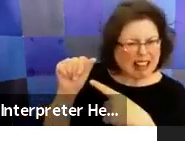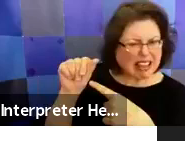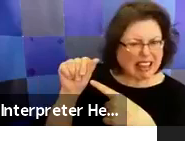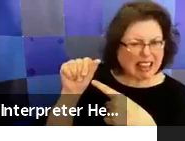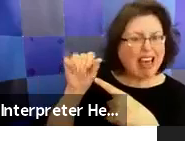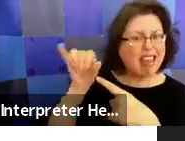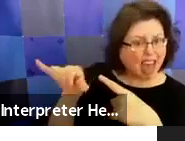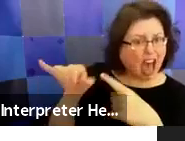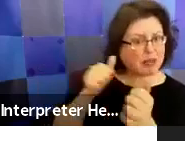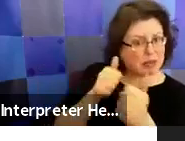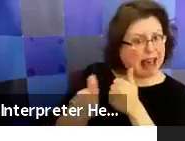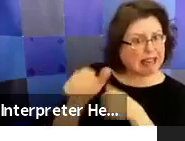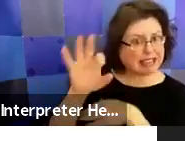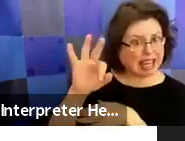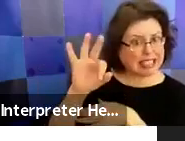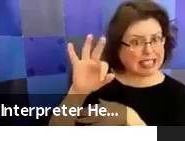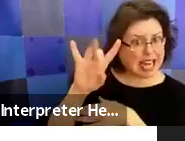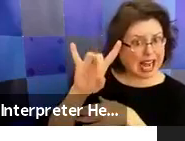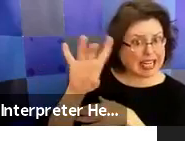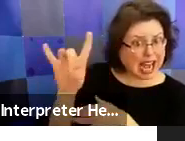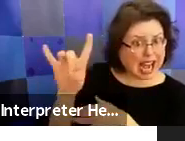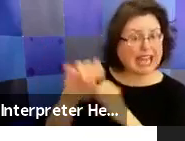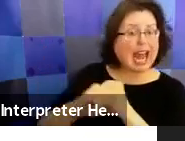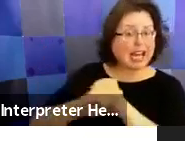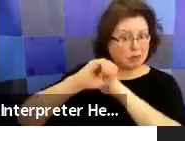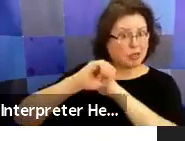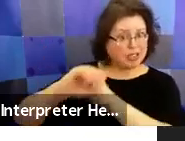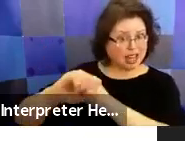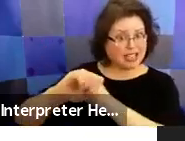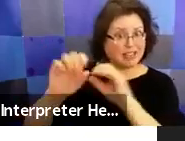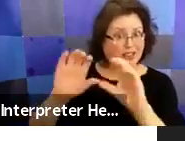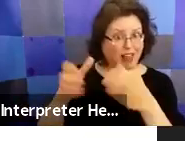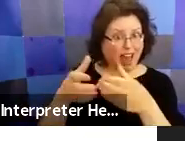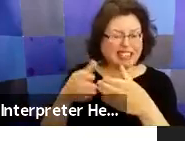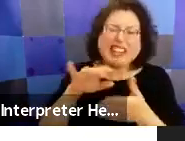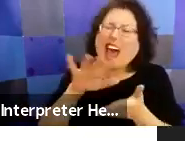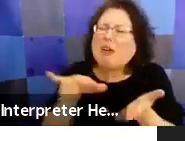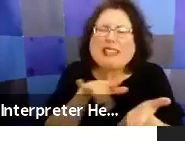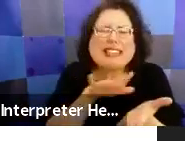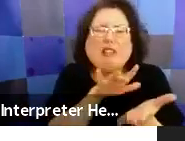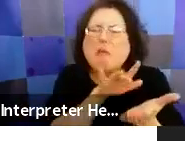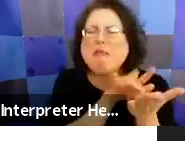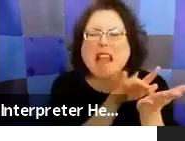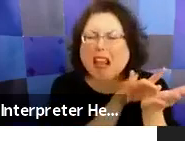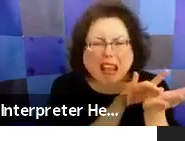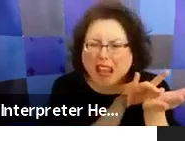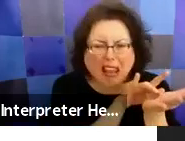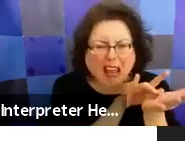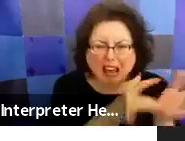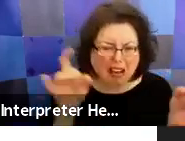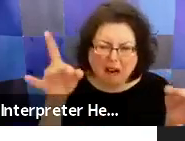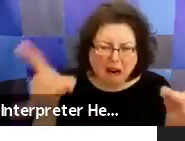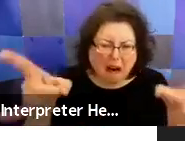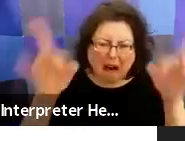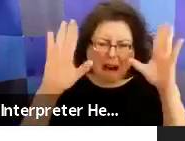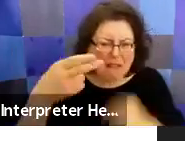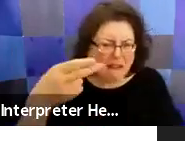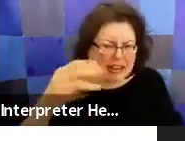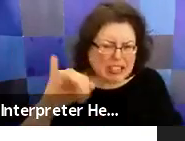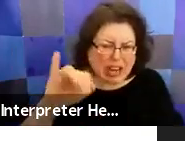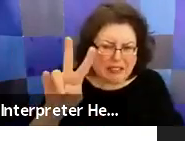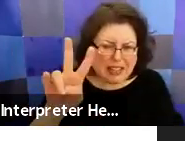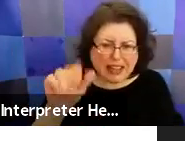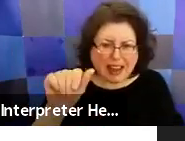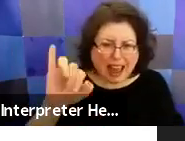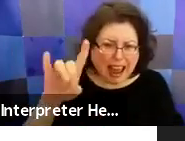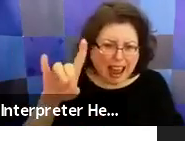passed in 1988 as a protected class, right in the middle of the awful HIV/AIDS epidemic that